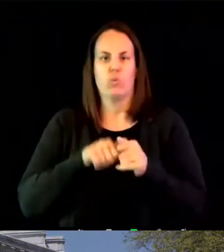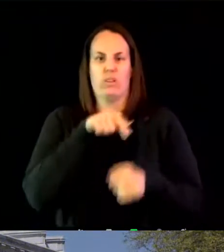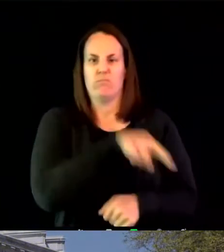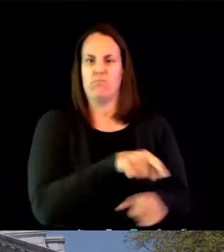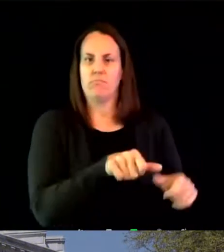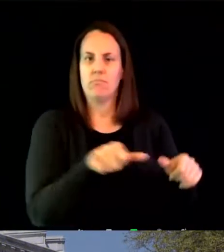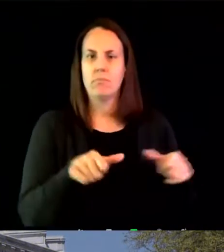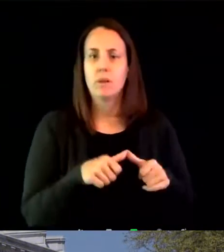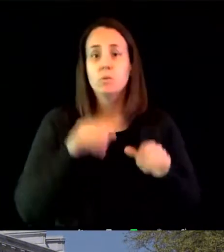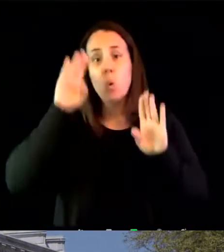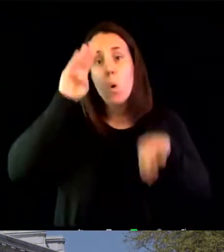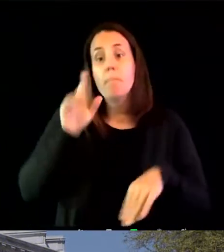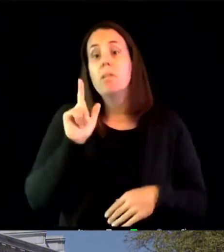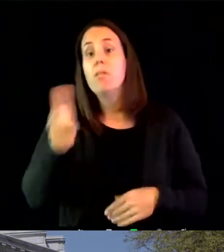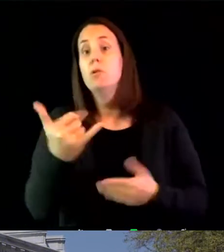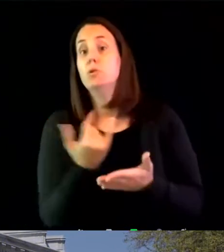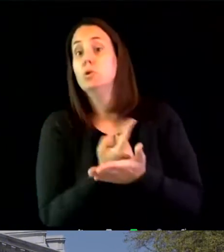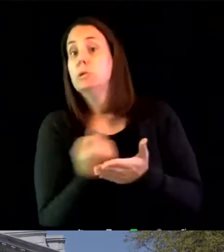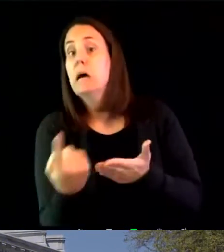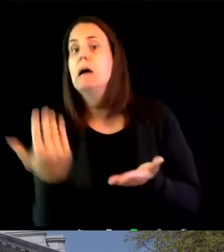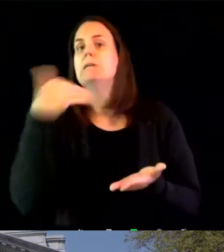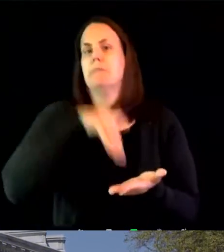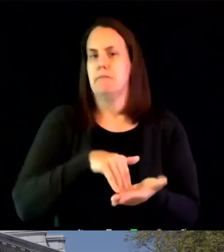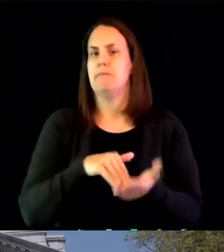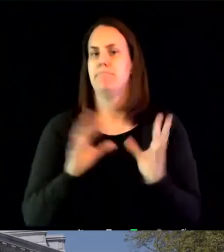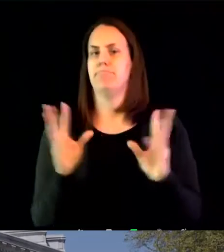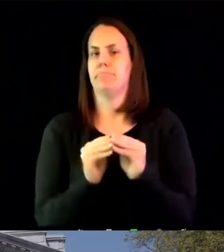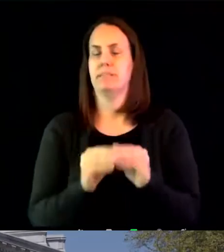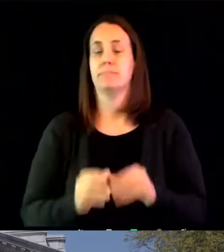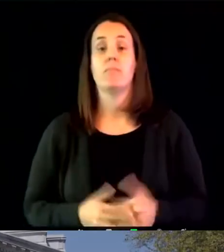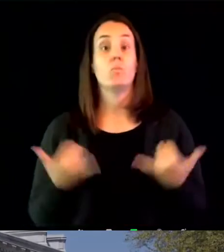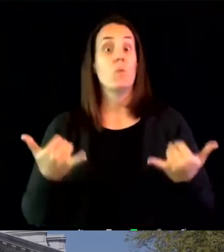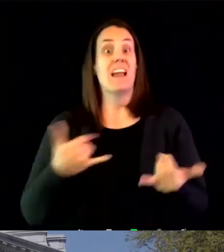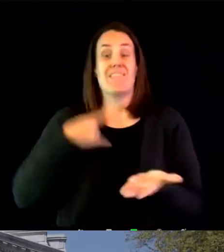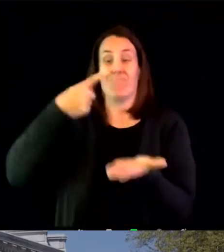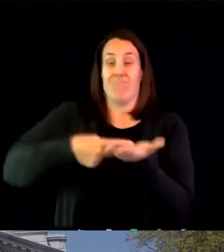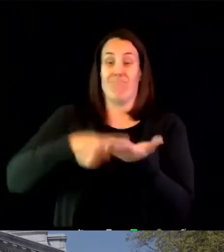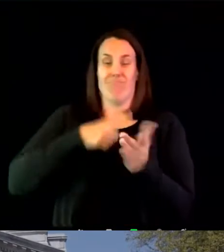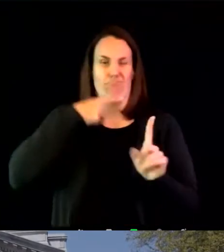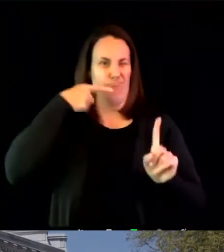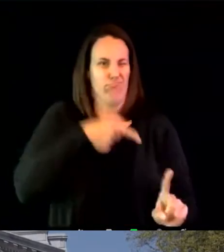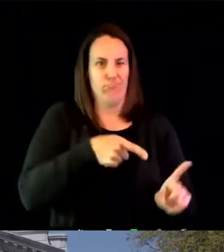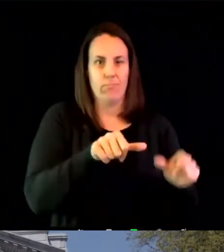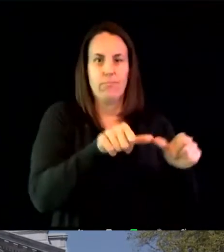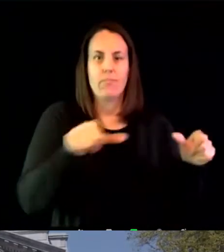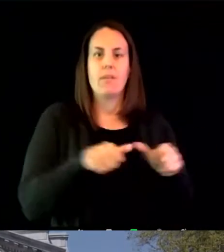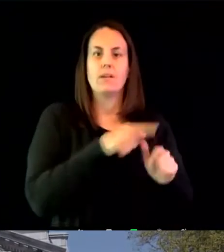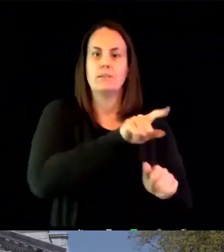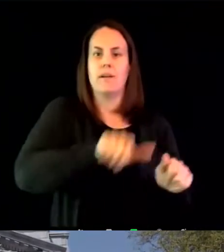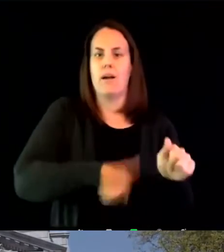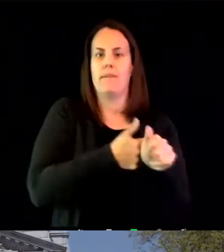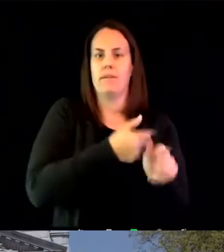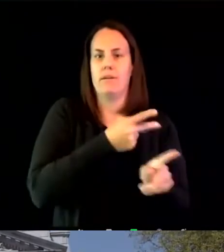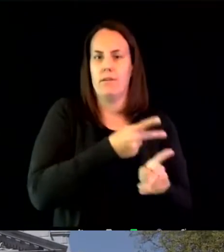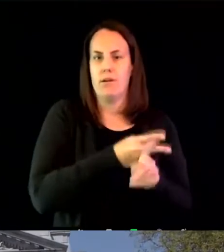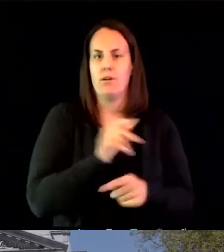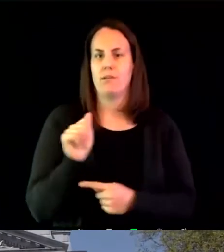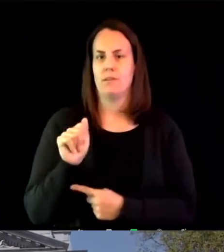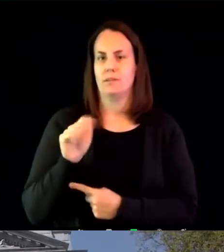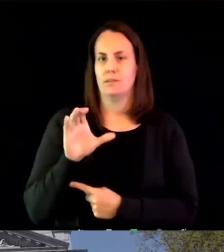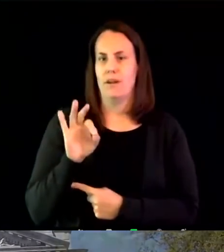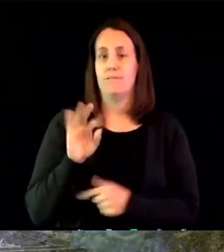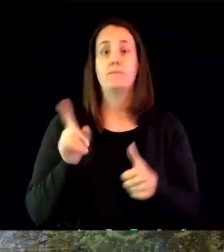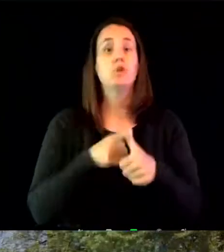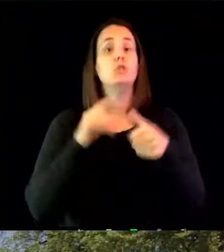to concentrate on the alternate care facility. So we will begin right now with remarks from Deputy Secretary Julie Willems Van